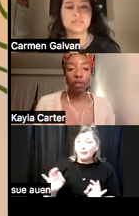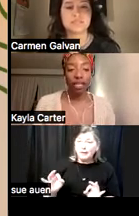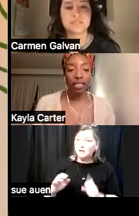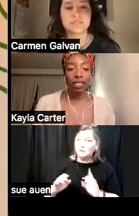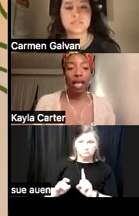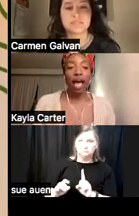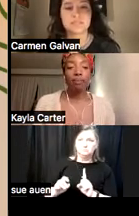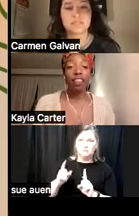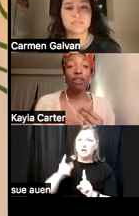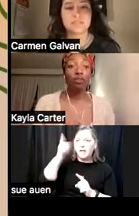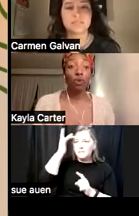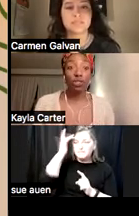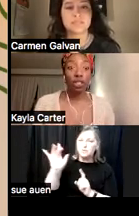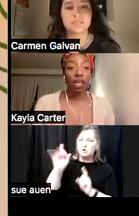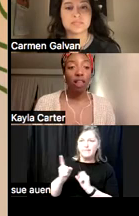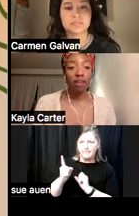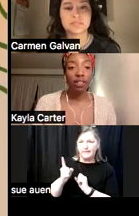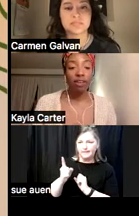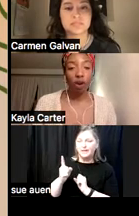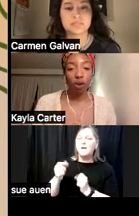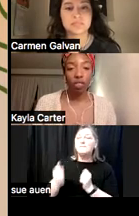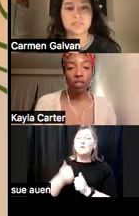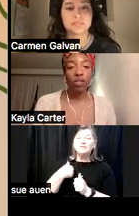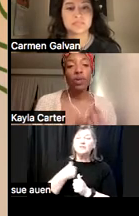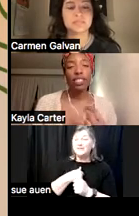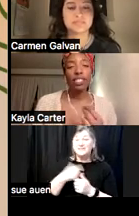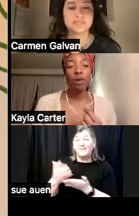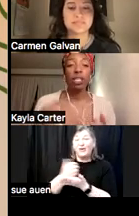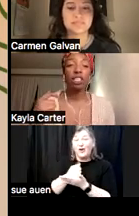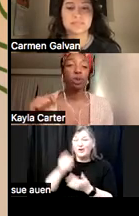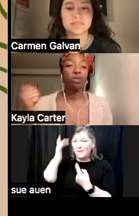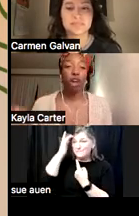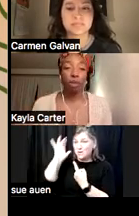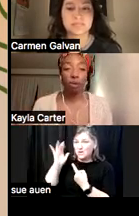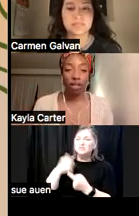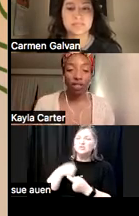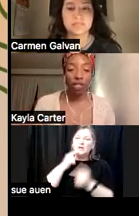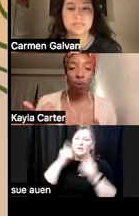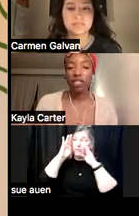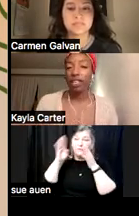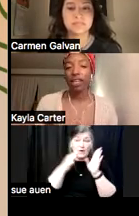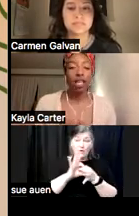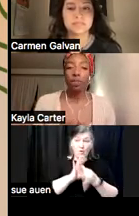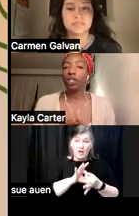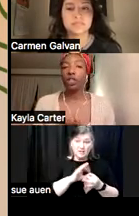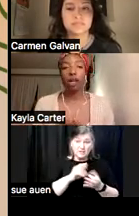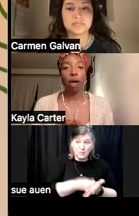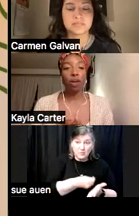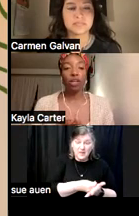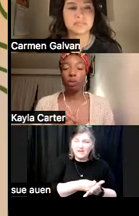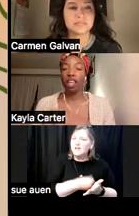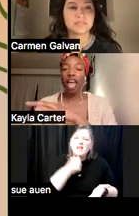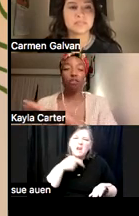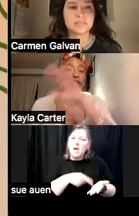of brilliance that unfortunately a lot of us have earned. So when I say that we need to reframe our relationship, once again, it's not